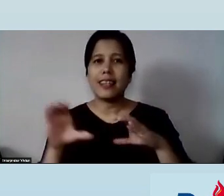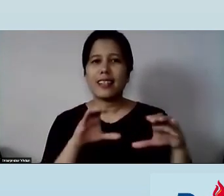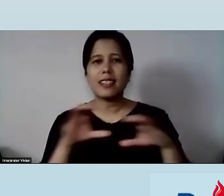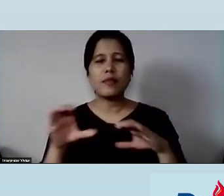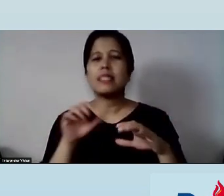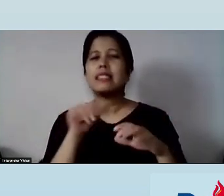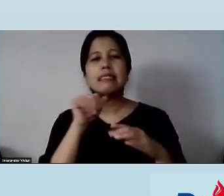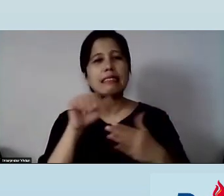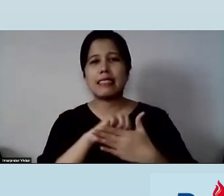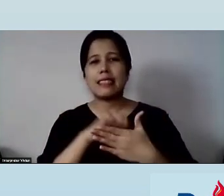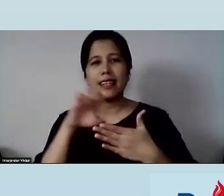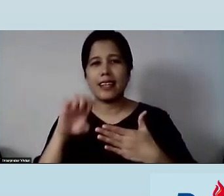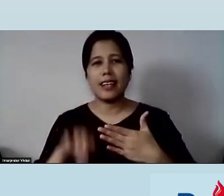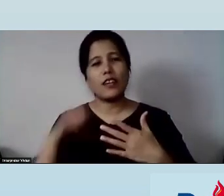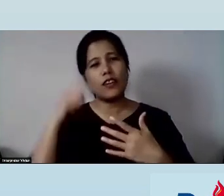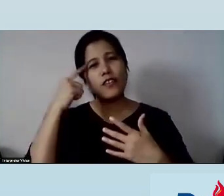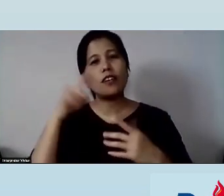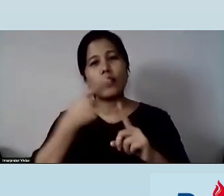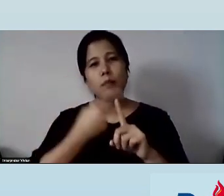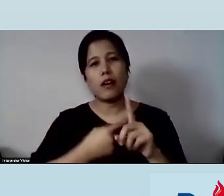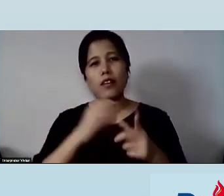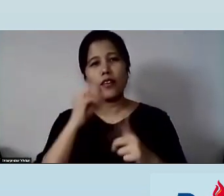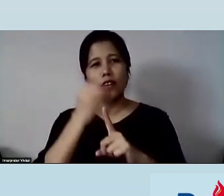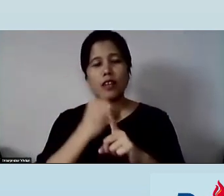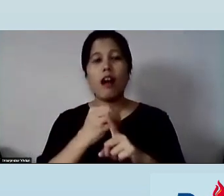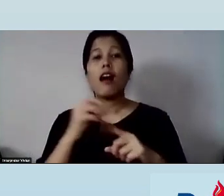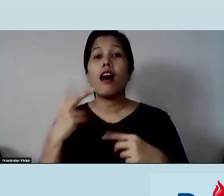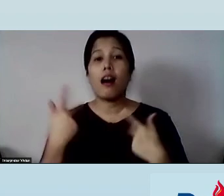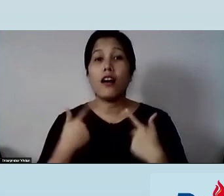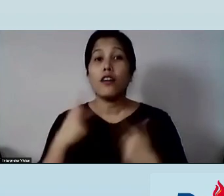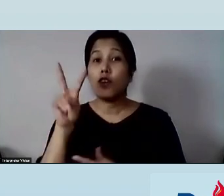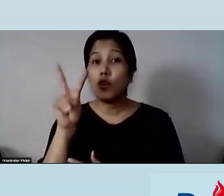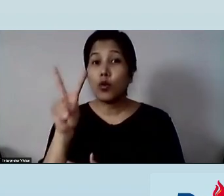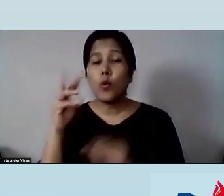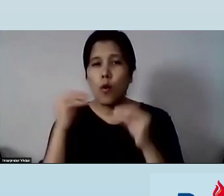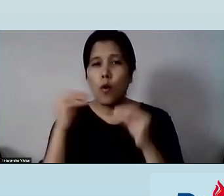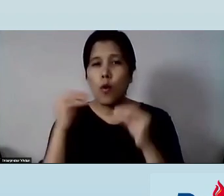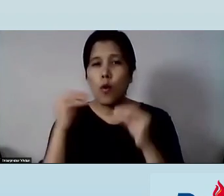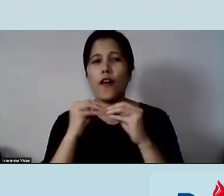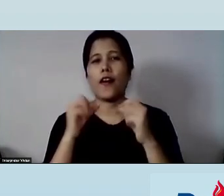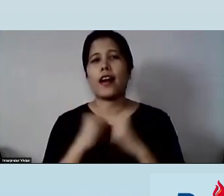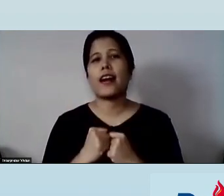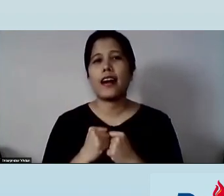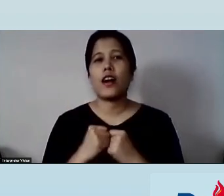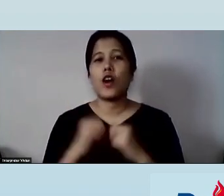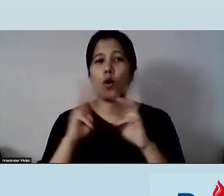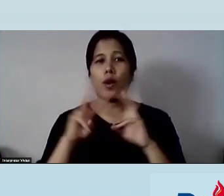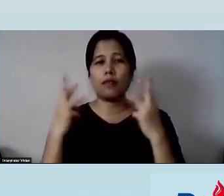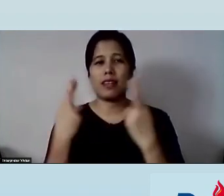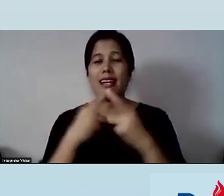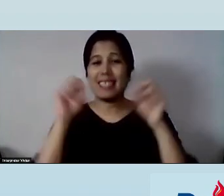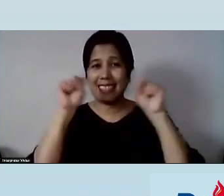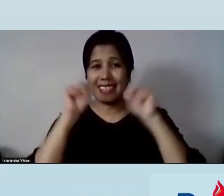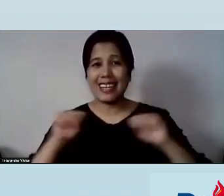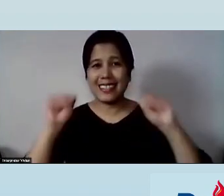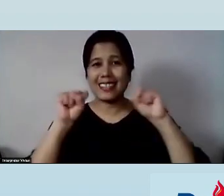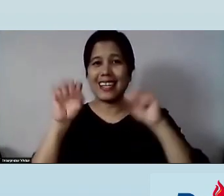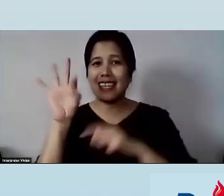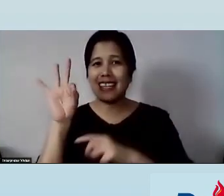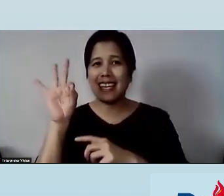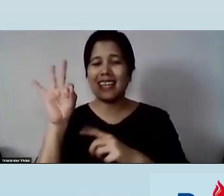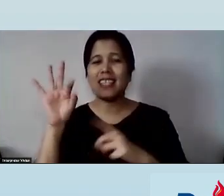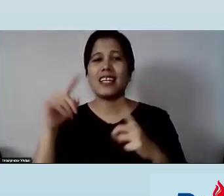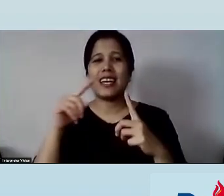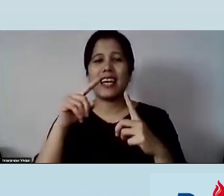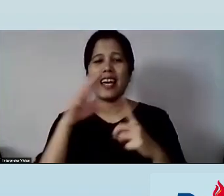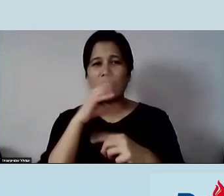not end for the month of October. We have two more webinars airing live on Saturday, October 17 at 9 a.m. and 4